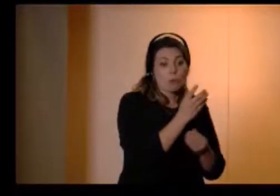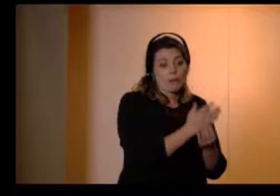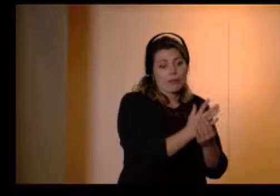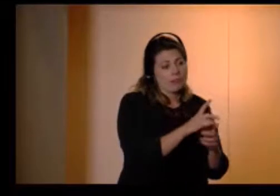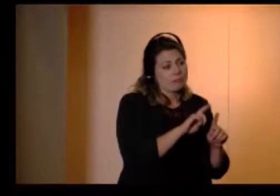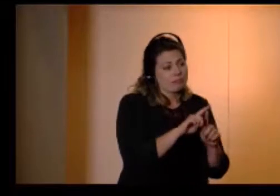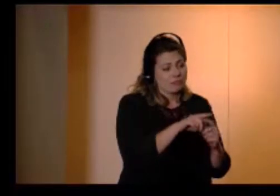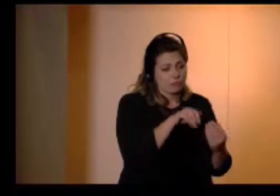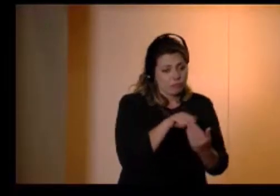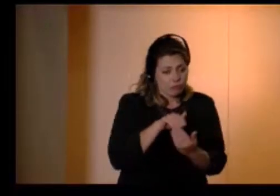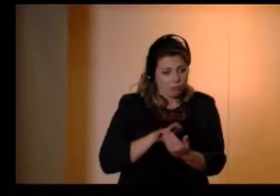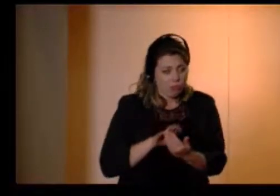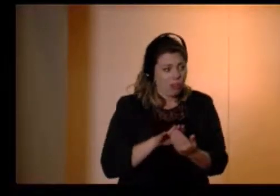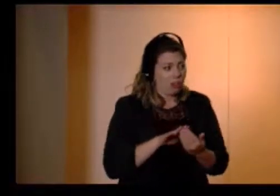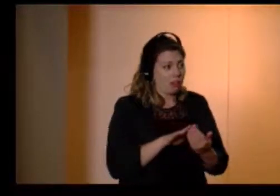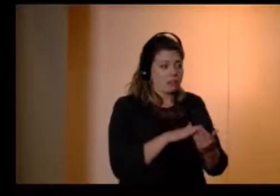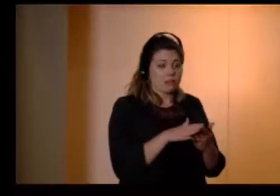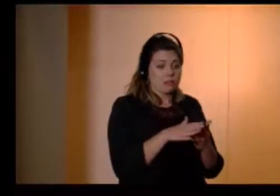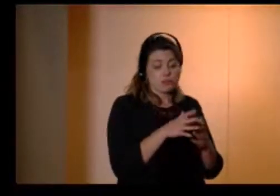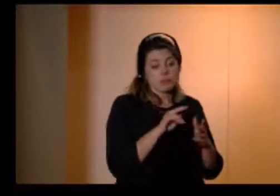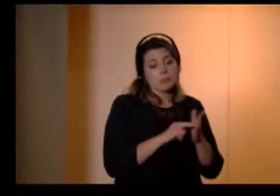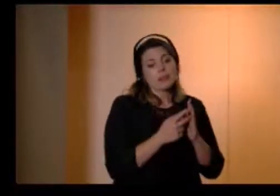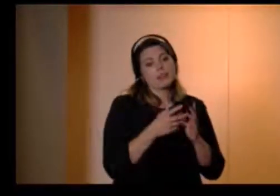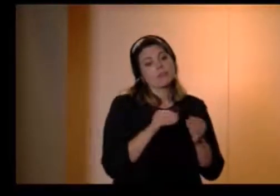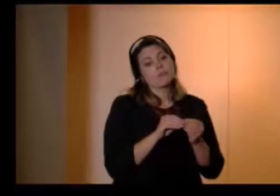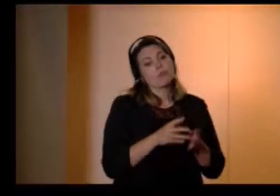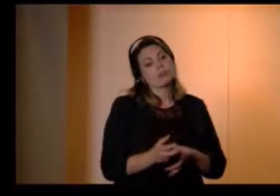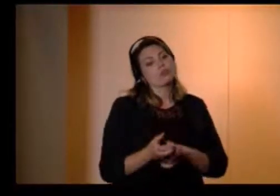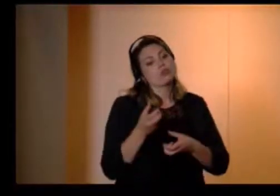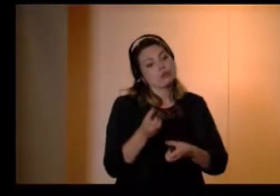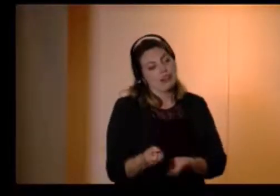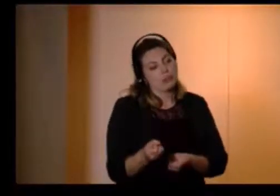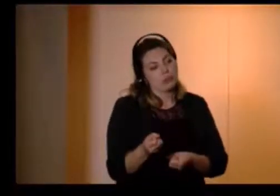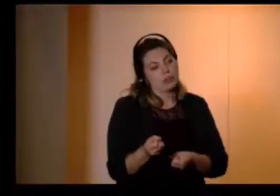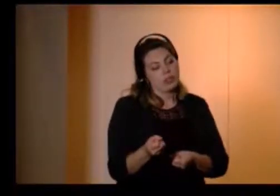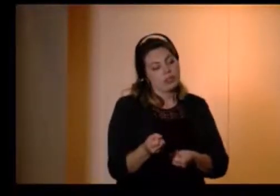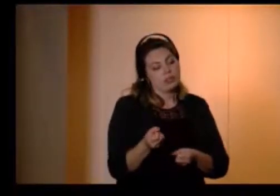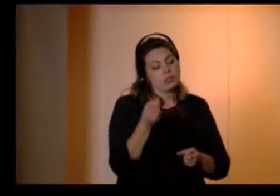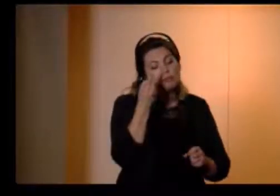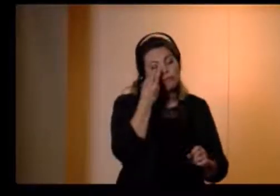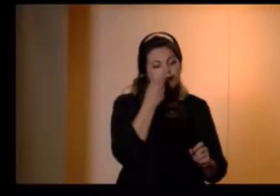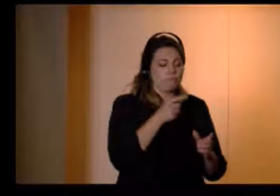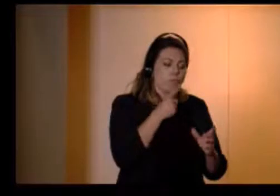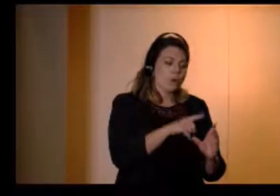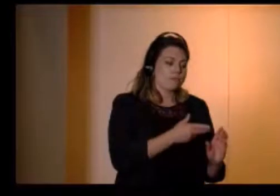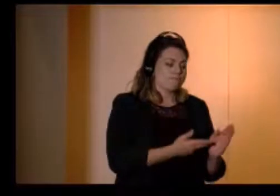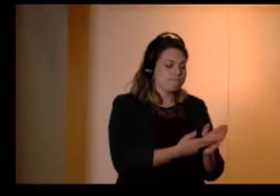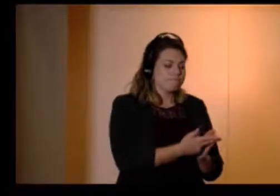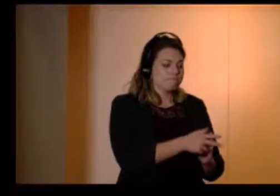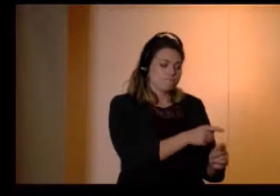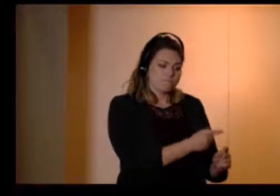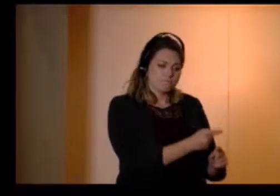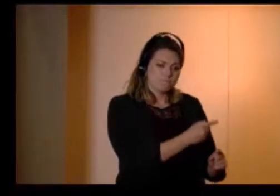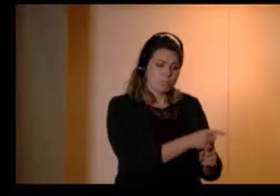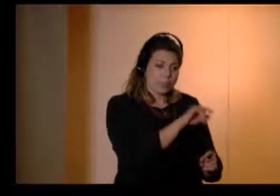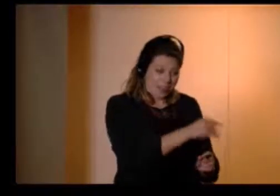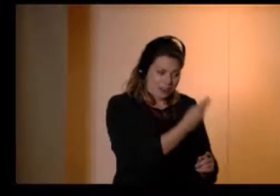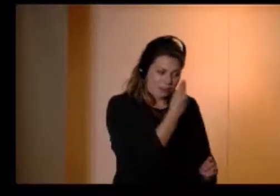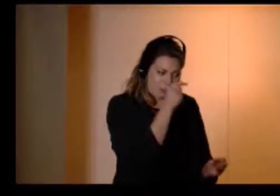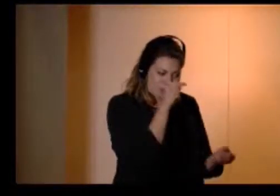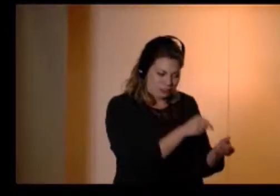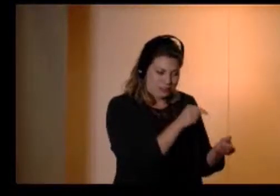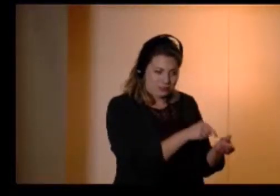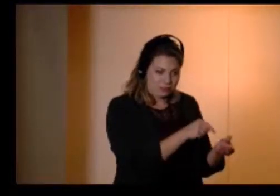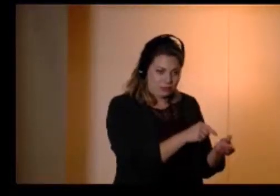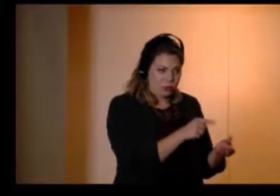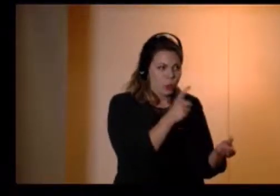ways, there's much more trustworthiness to the integrity and the accuracy of that data and who it applies